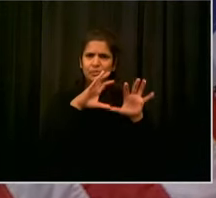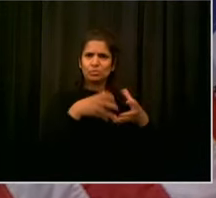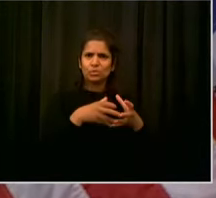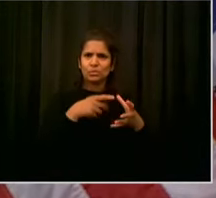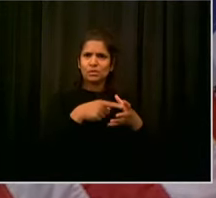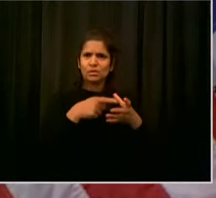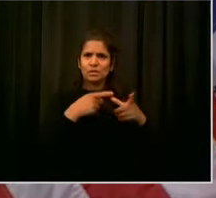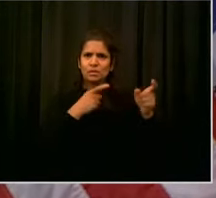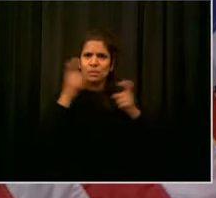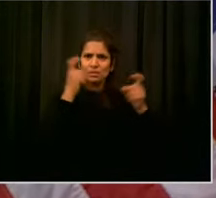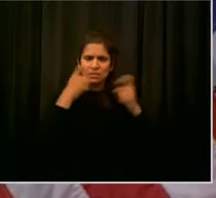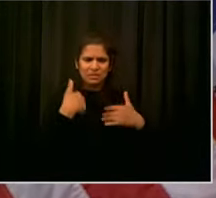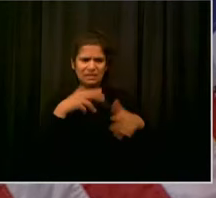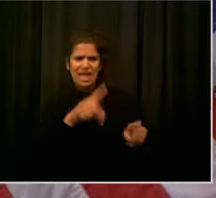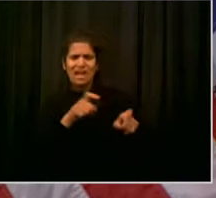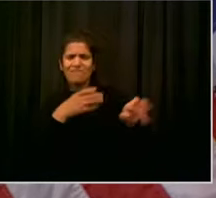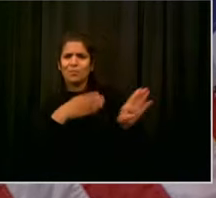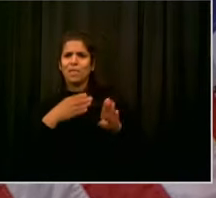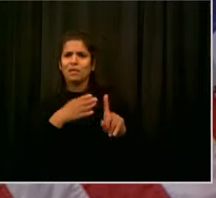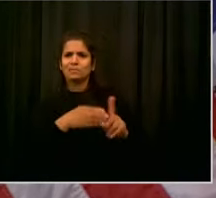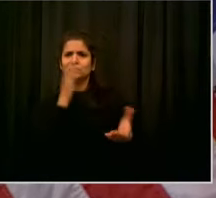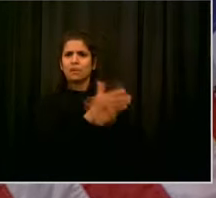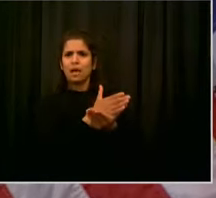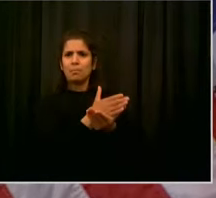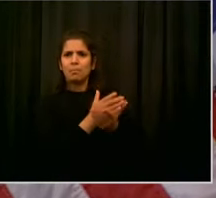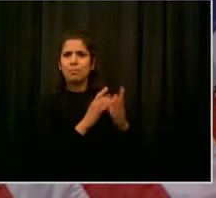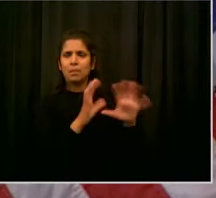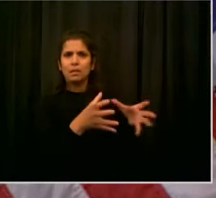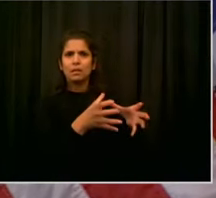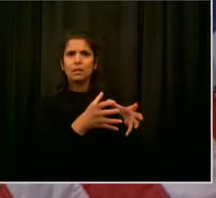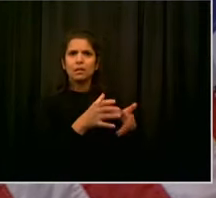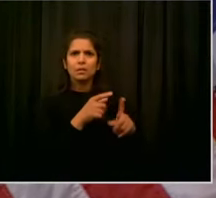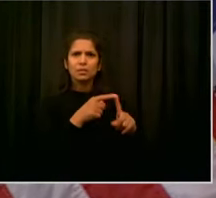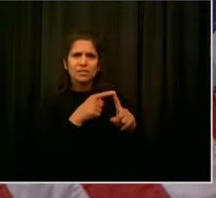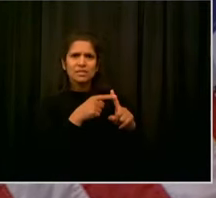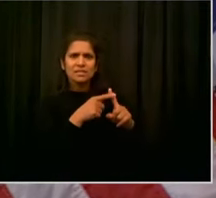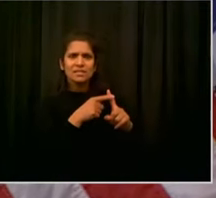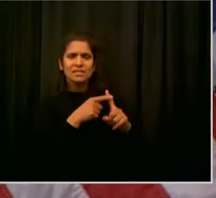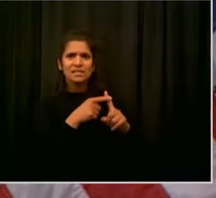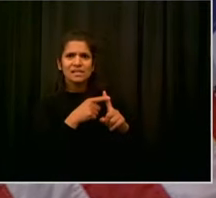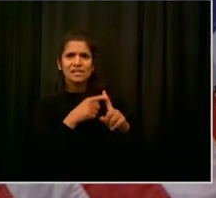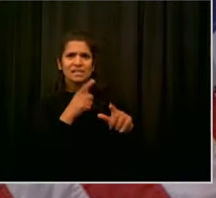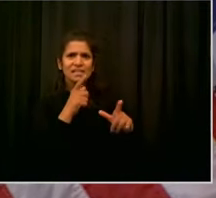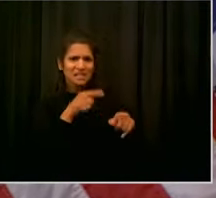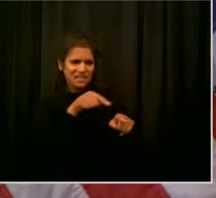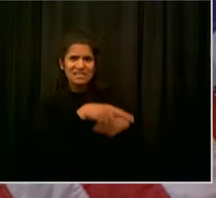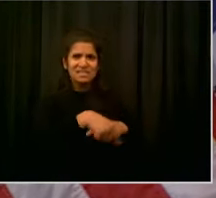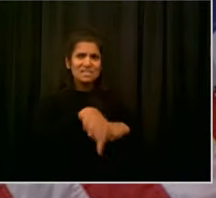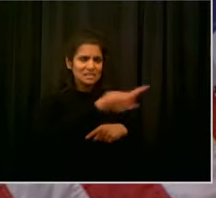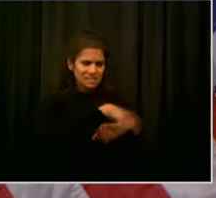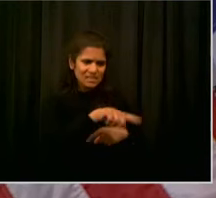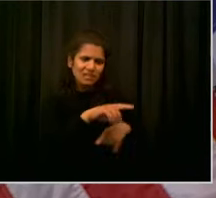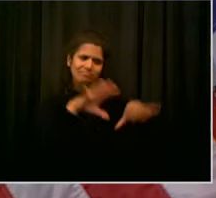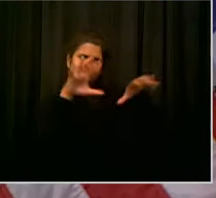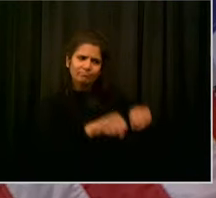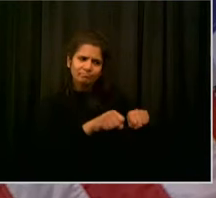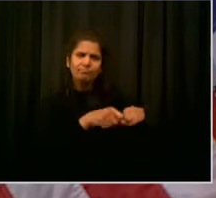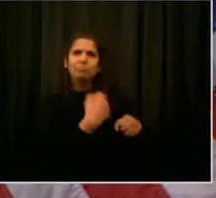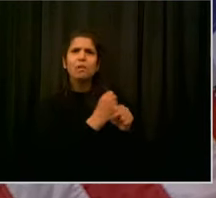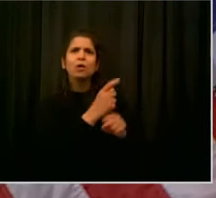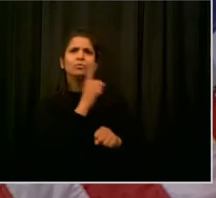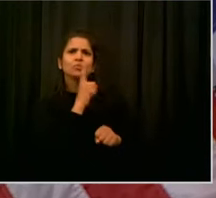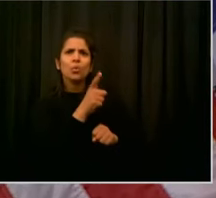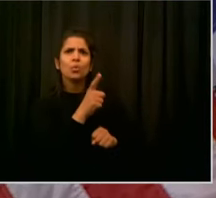used consistently here and around the country. It's really straightforward. We should give you all the evidence we can. We should keep giving it to you as we